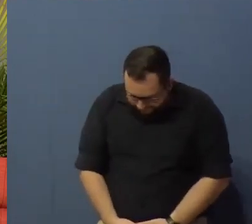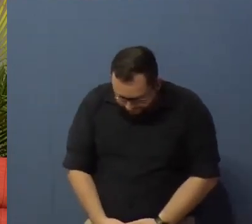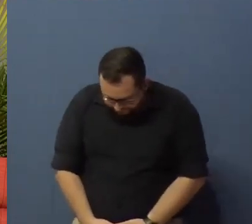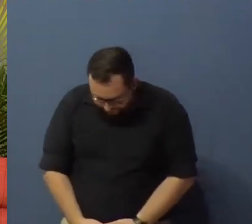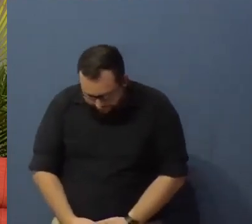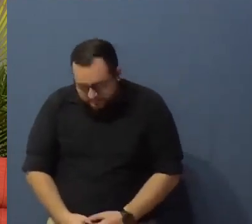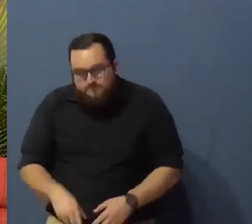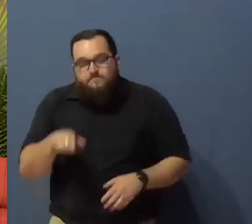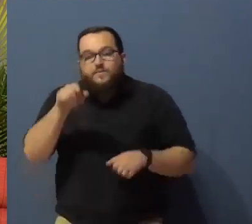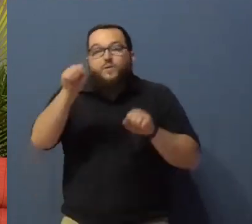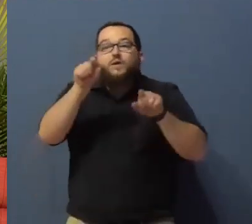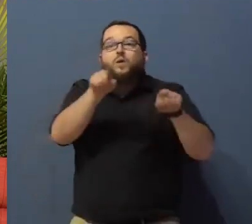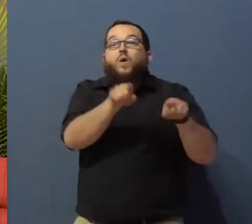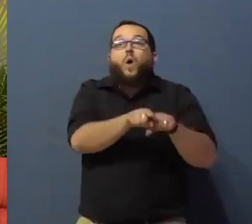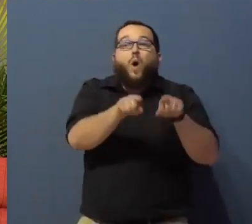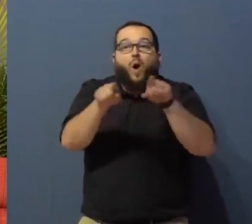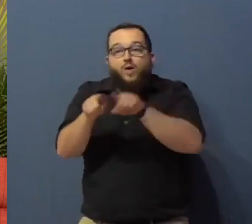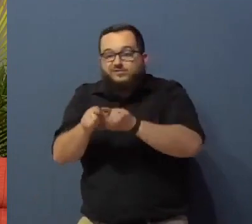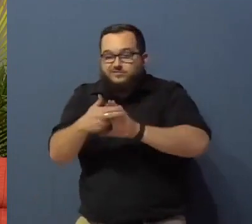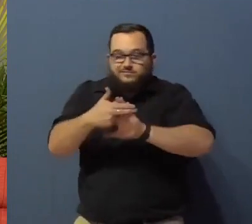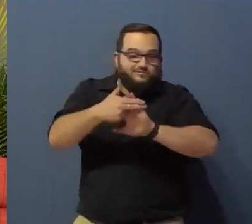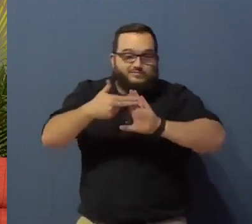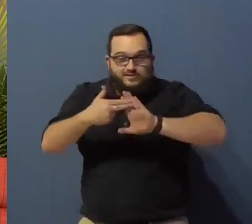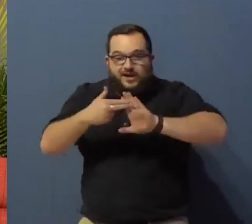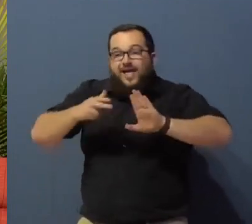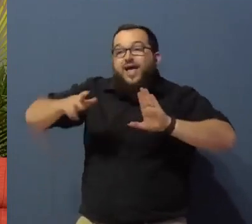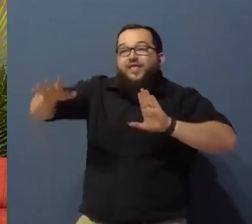You could also call it a theology of endurance,